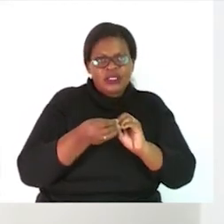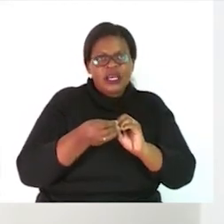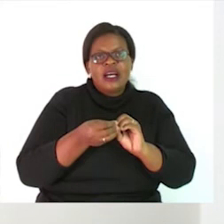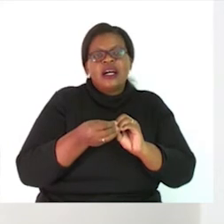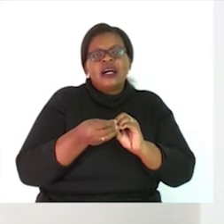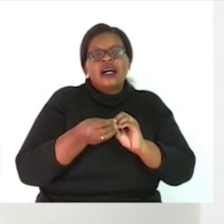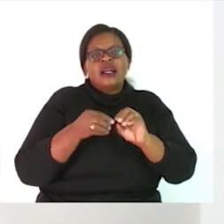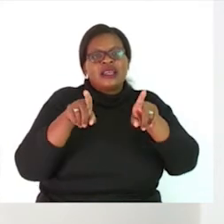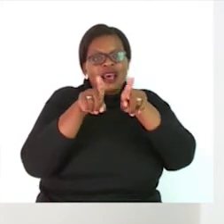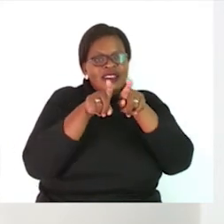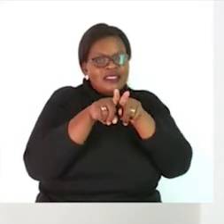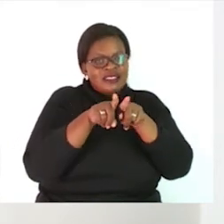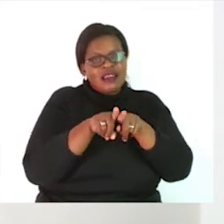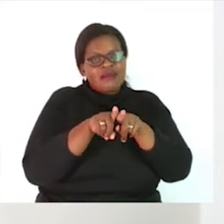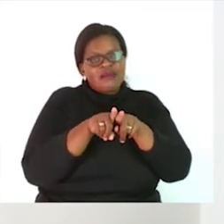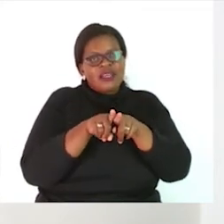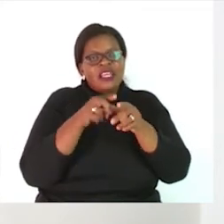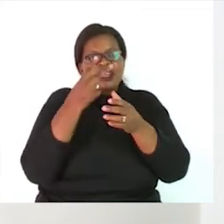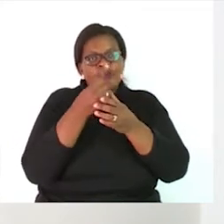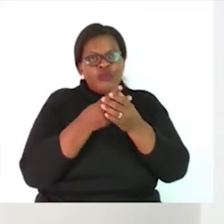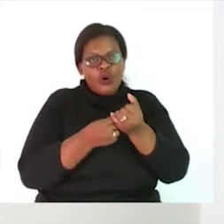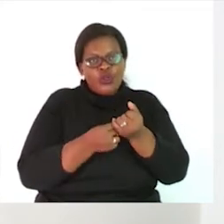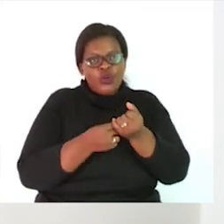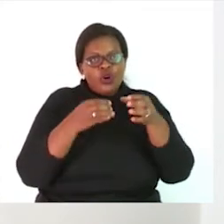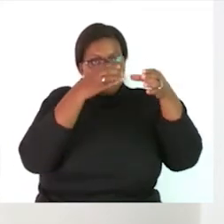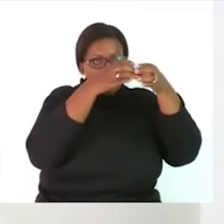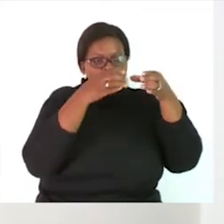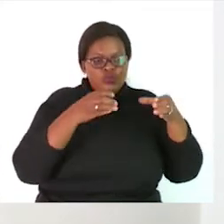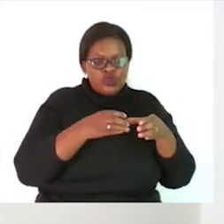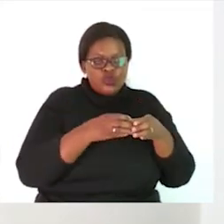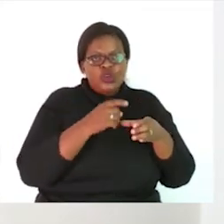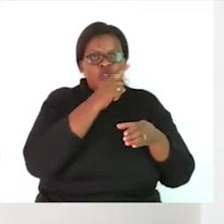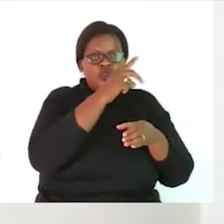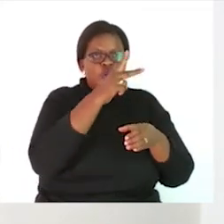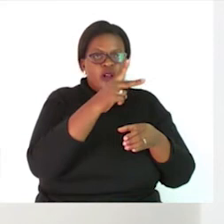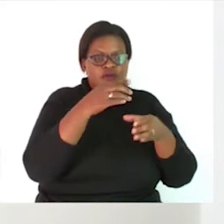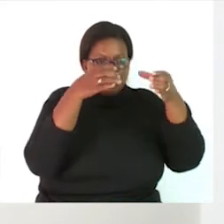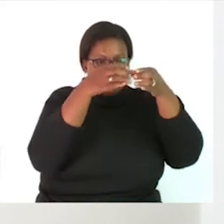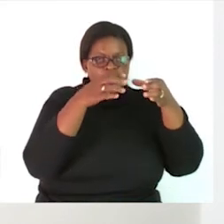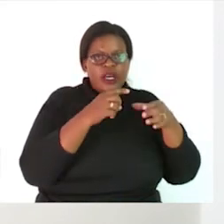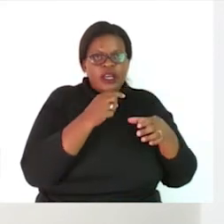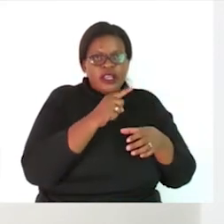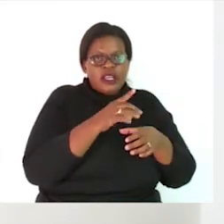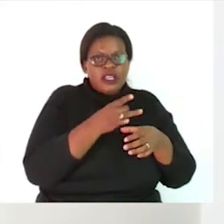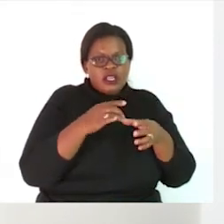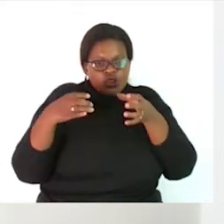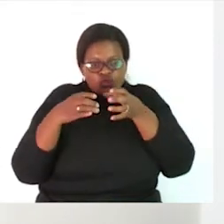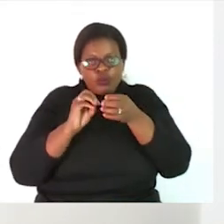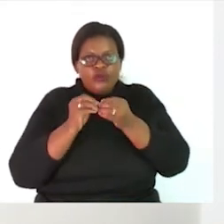can find in both of these sets. Pomwene, look